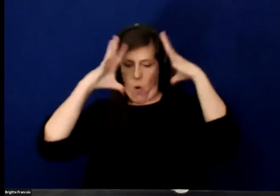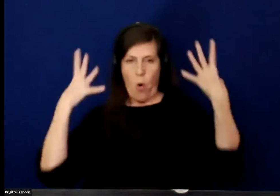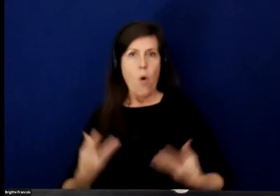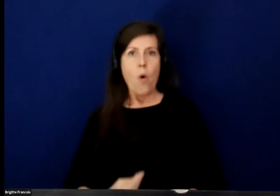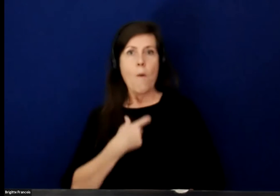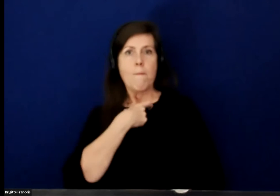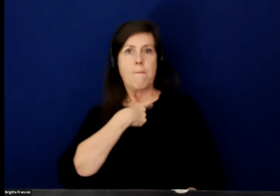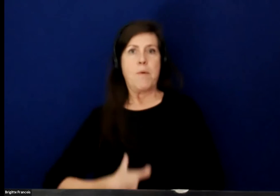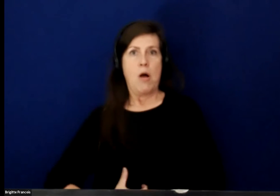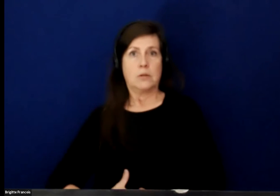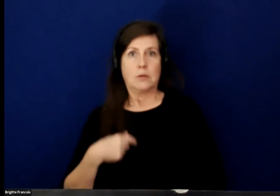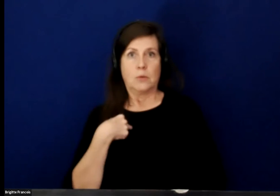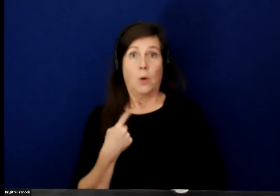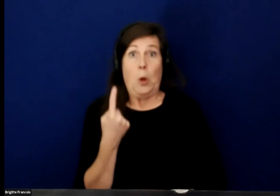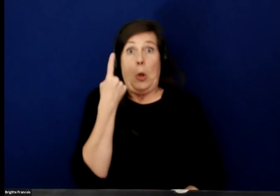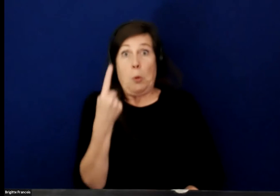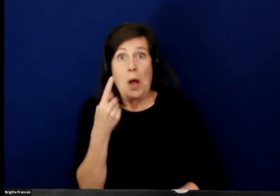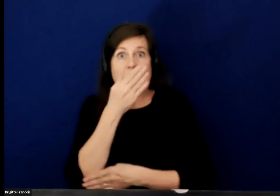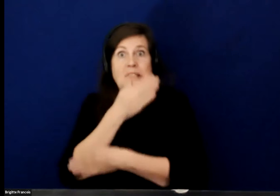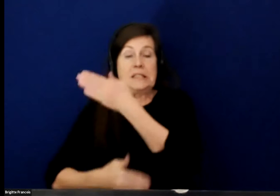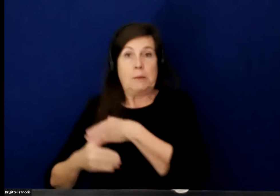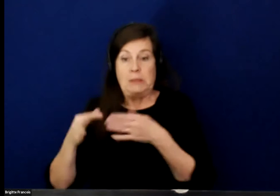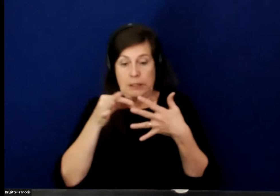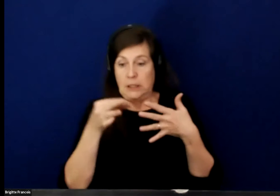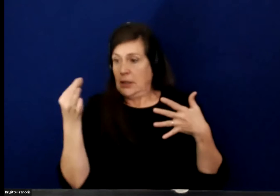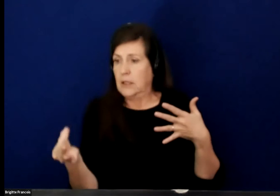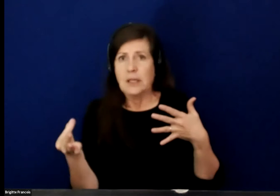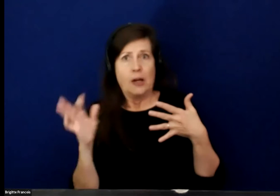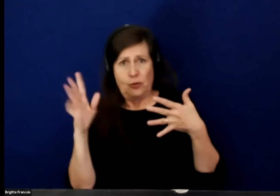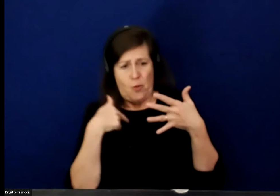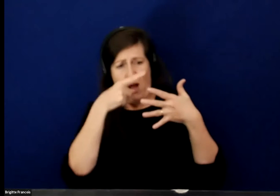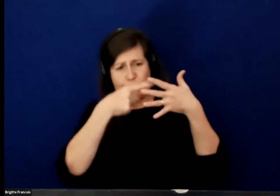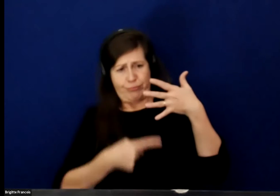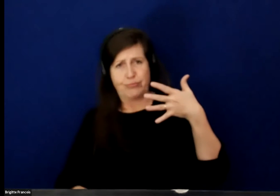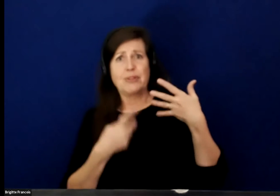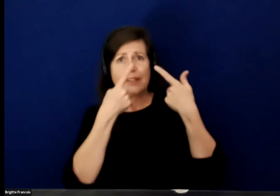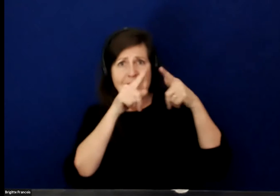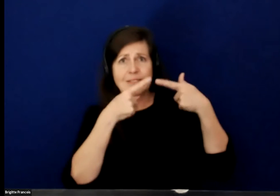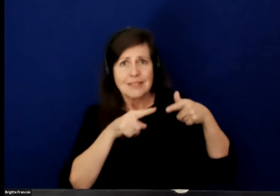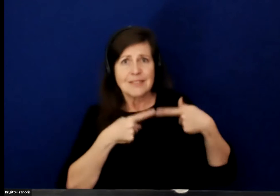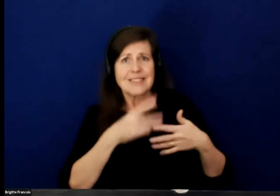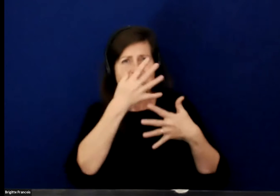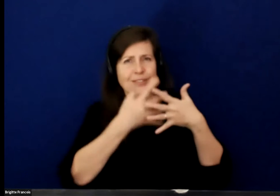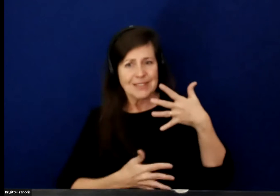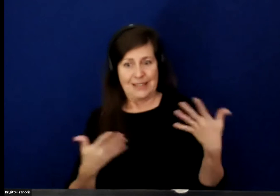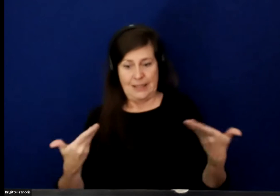me. Yeah, that's a very, very good point, and important as well. I mean, there's